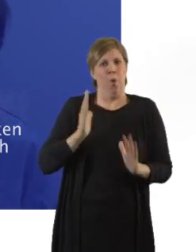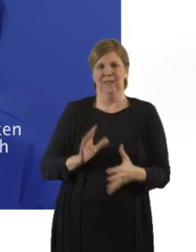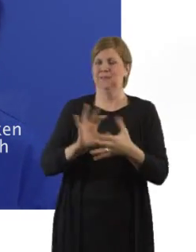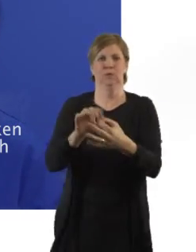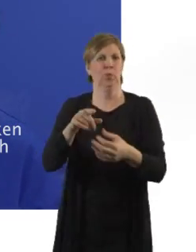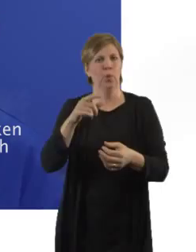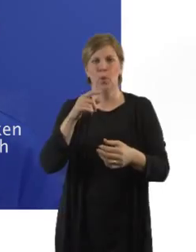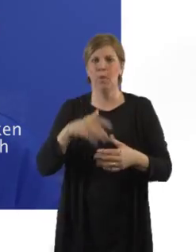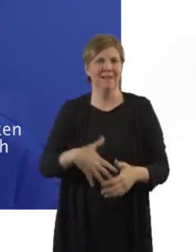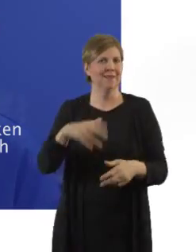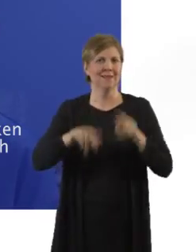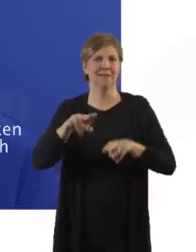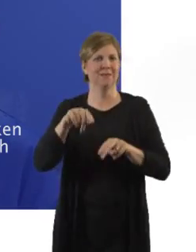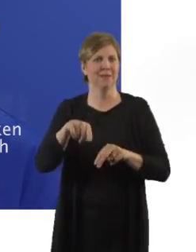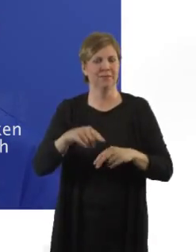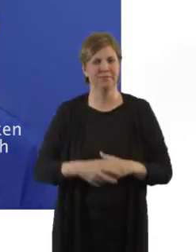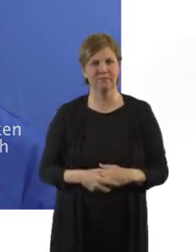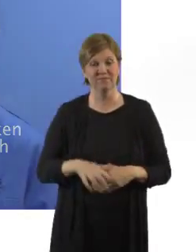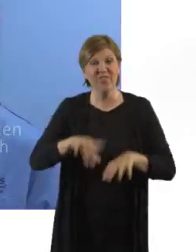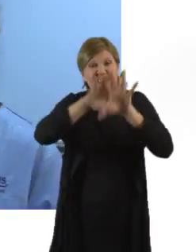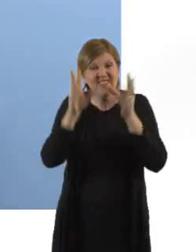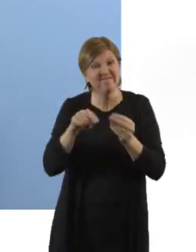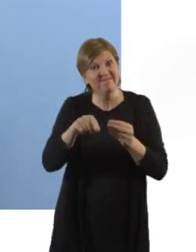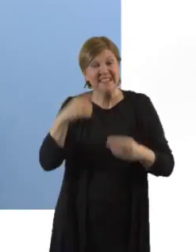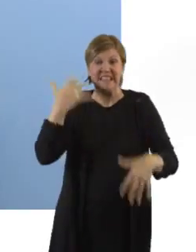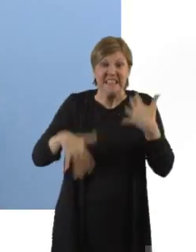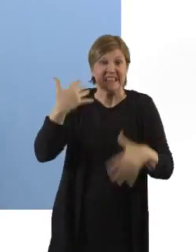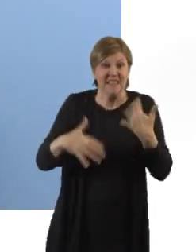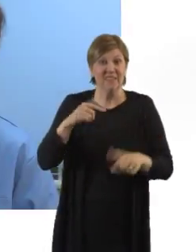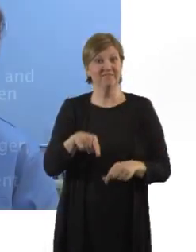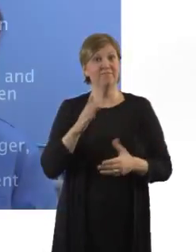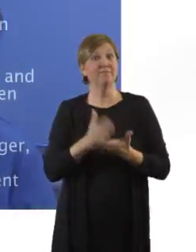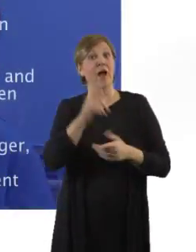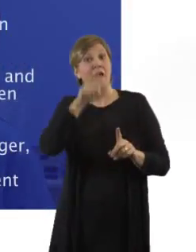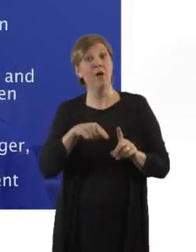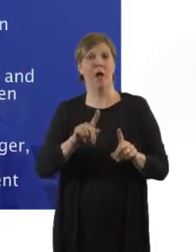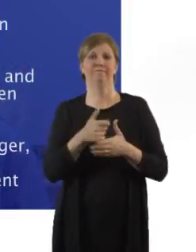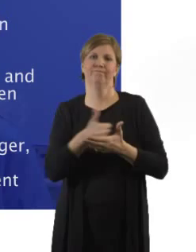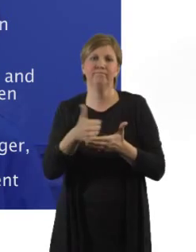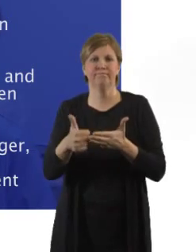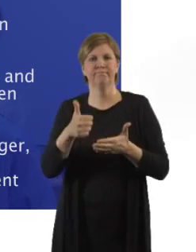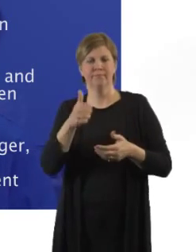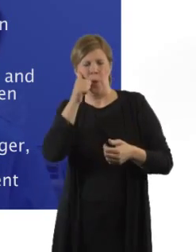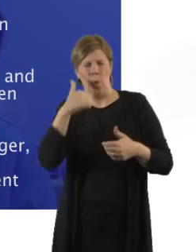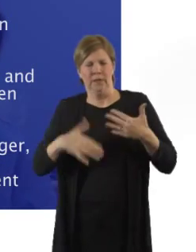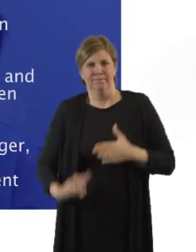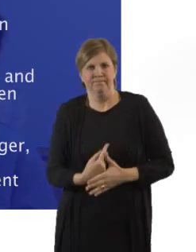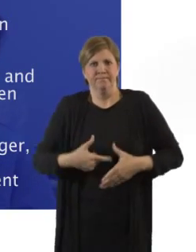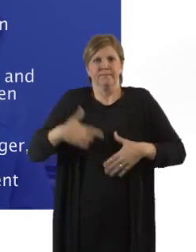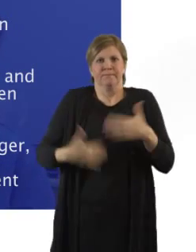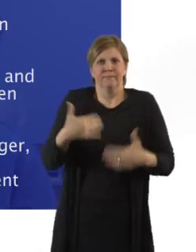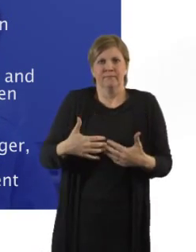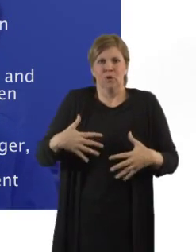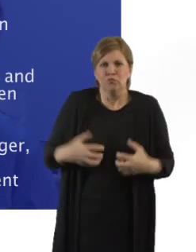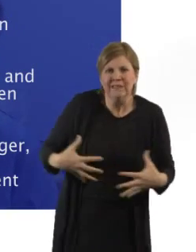If you think your waters have broken, then you should make contact with maternity assessment. And contractions. These will only show a sign